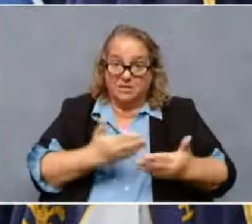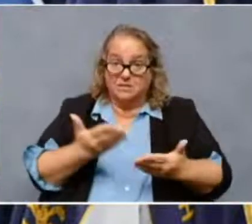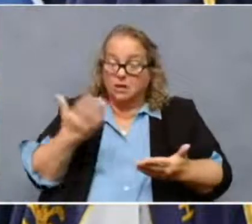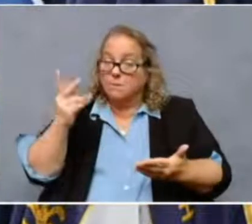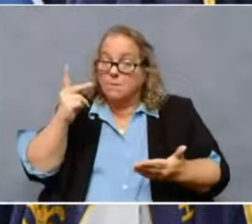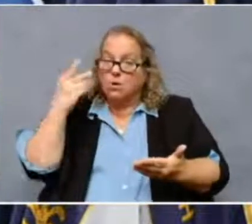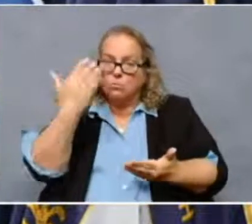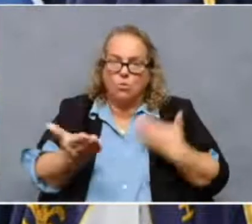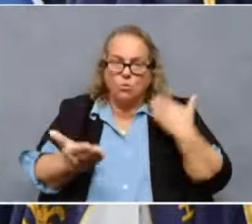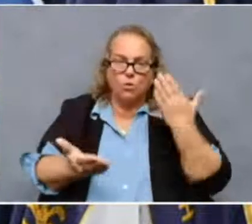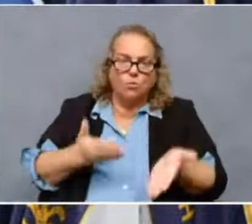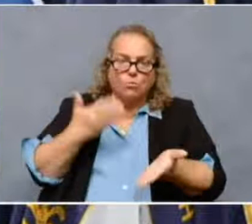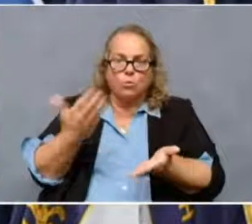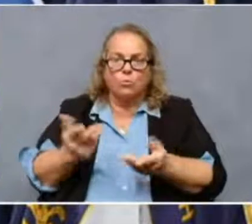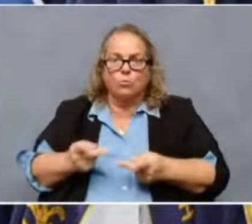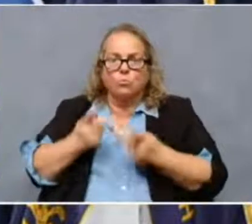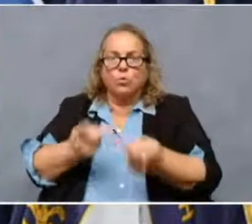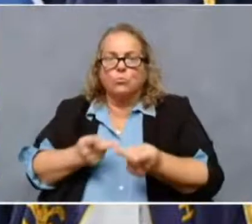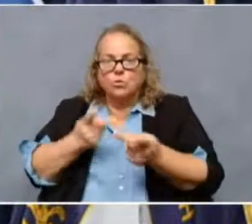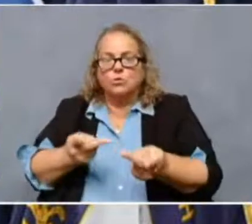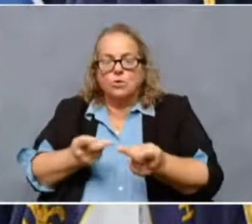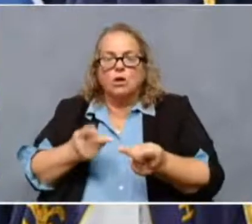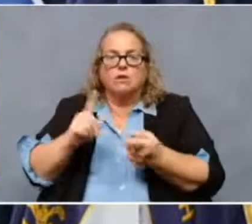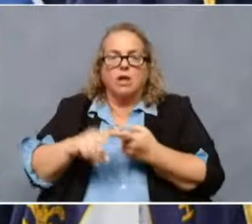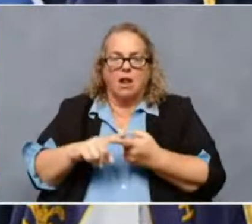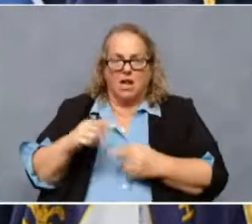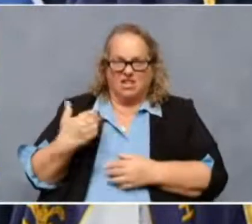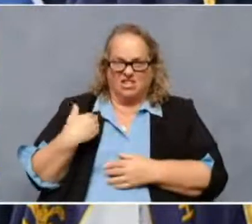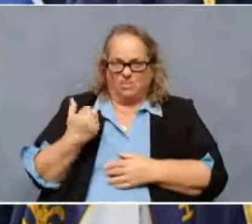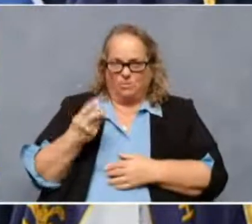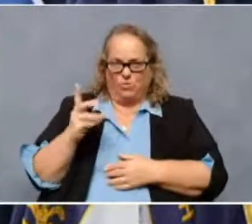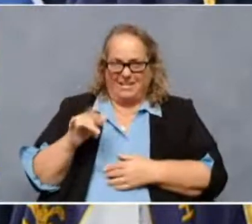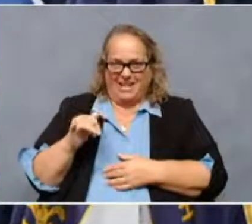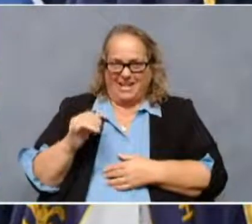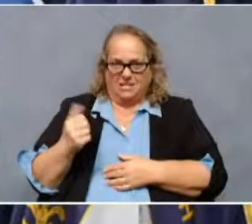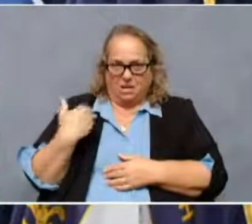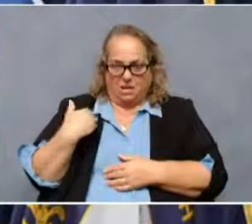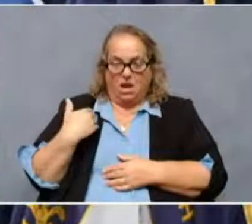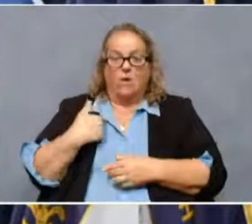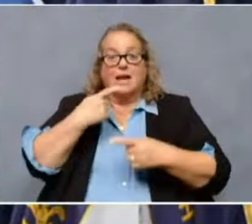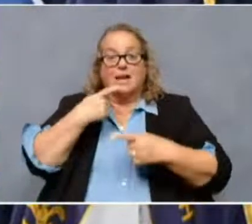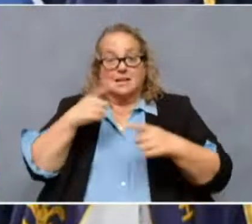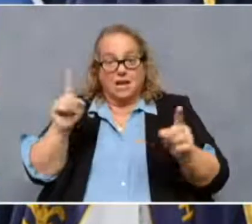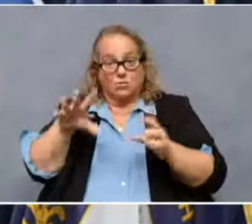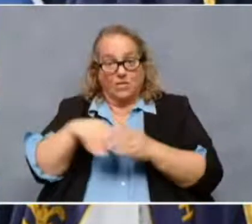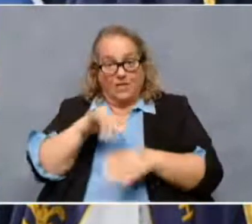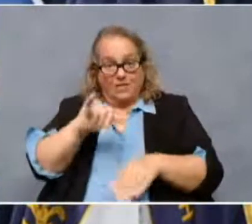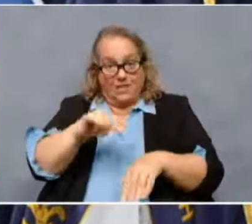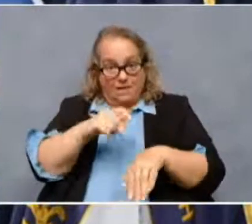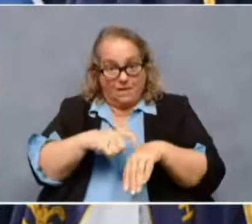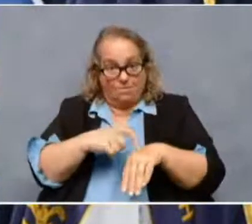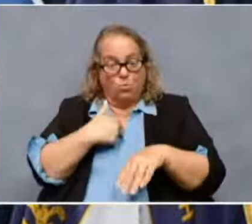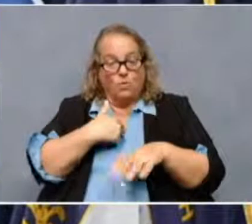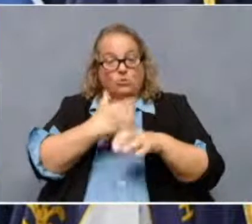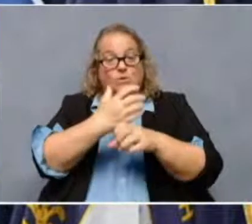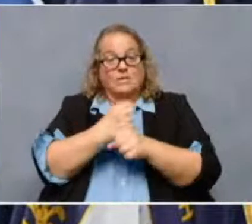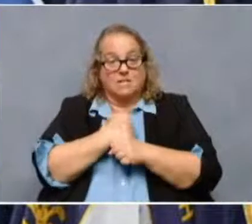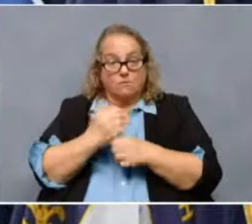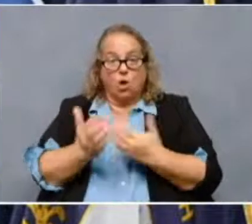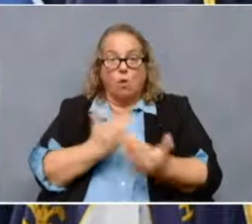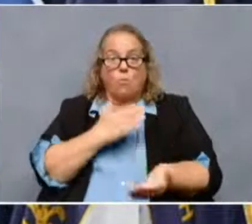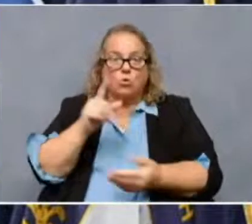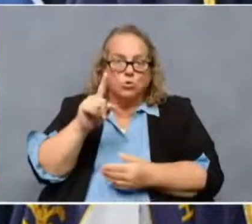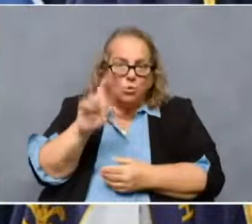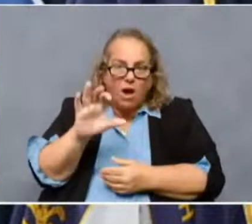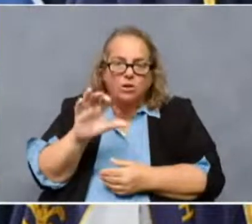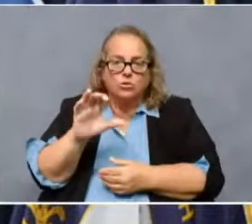Tuesday, October 26th, so just a couple days ago. And I'm happy to announce that within that time frame, we received almost 100